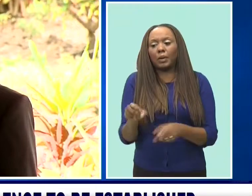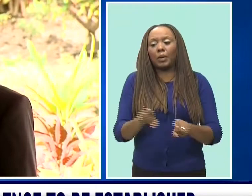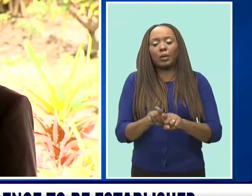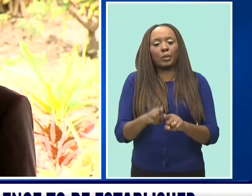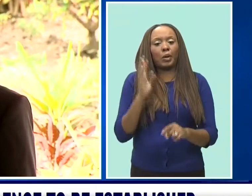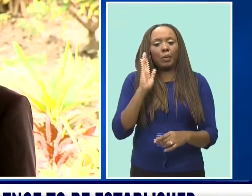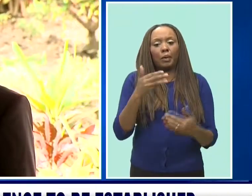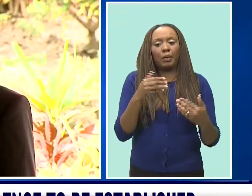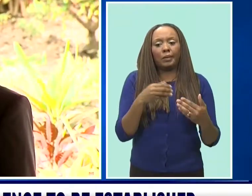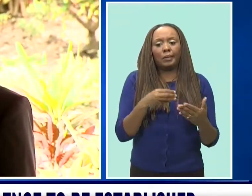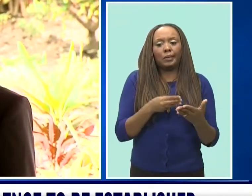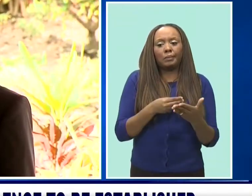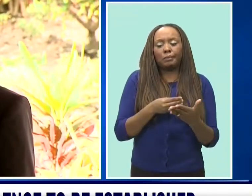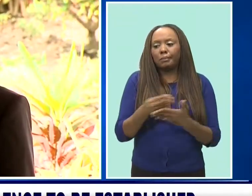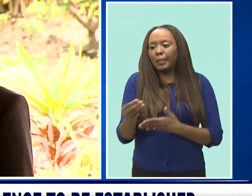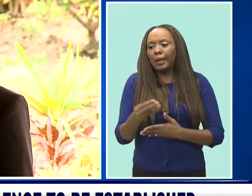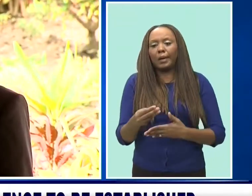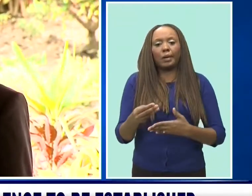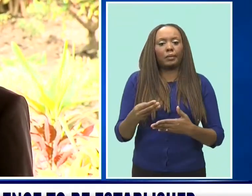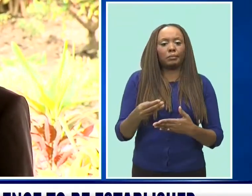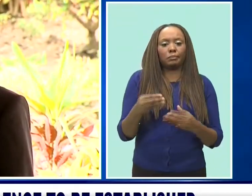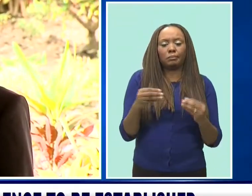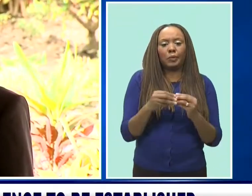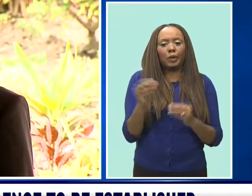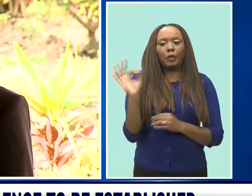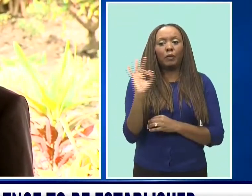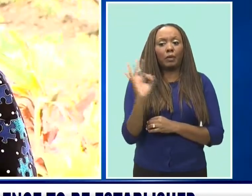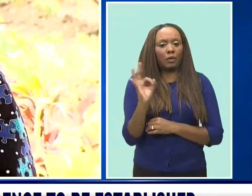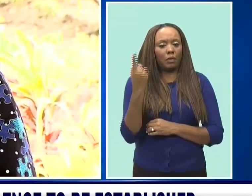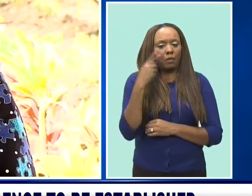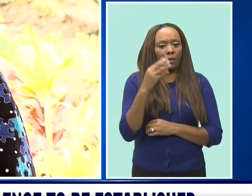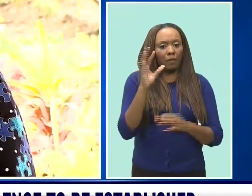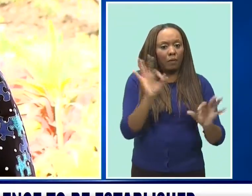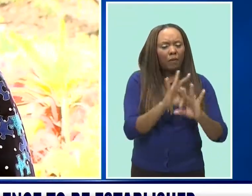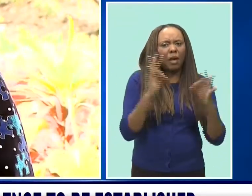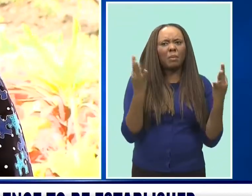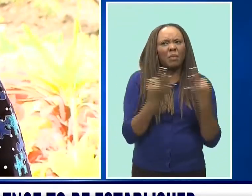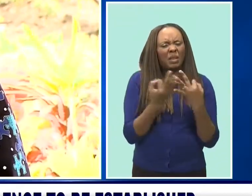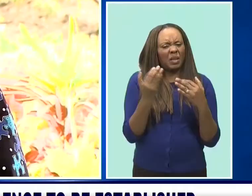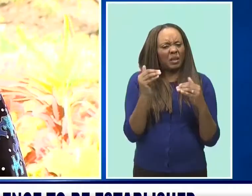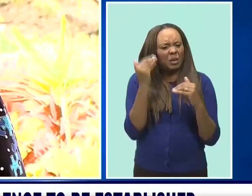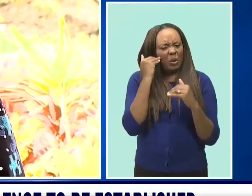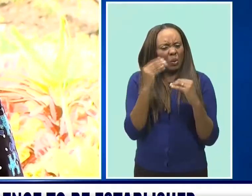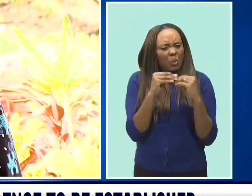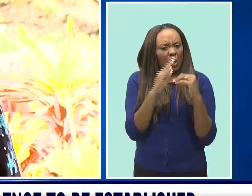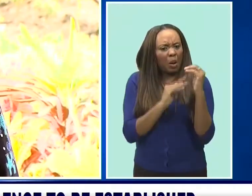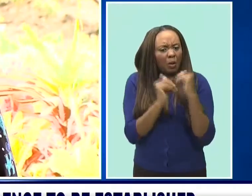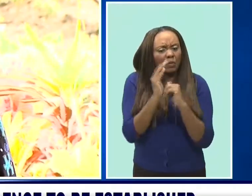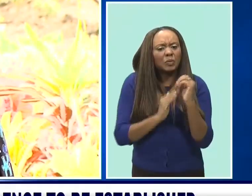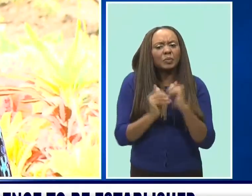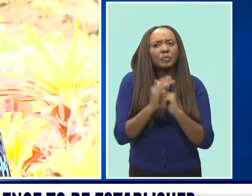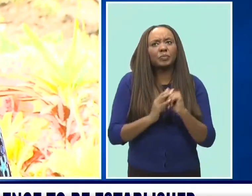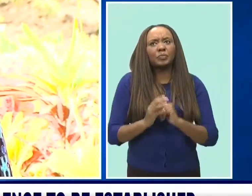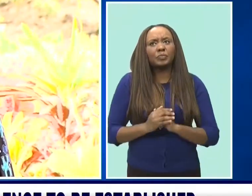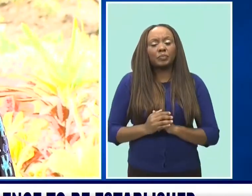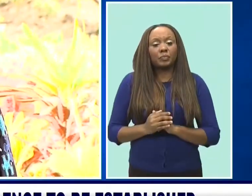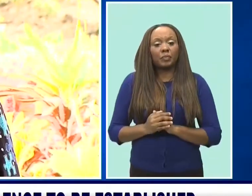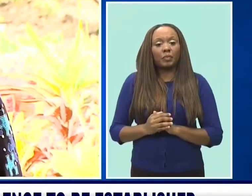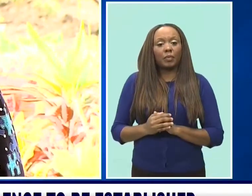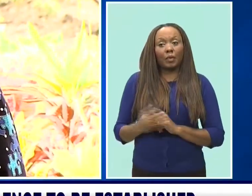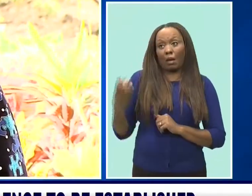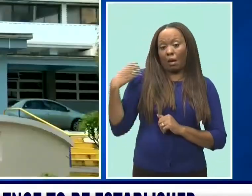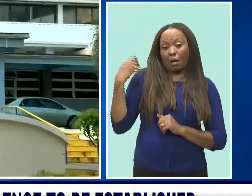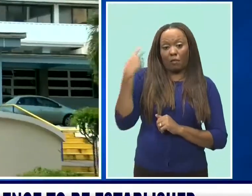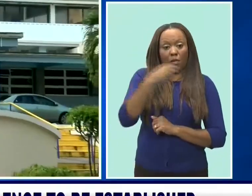the wards and waiting rooms to improve the family experience. Executive Chair of the Queen Elizabeth Hospital, Juliet